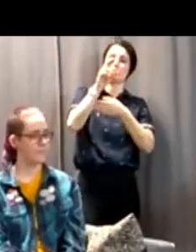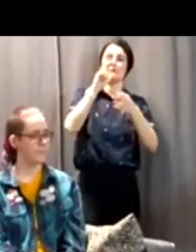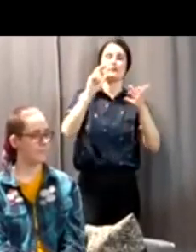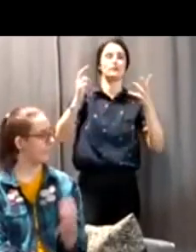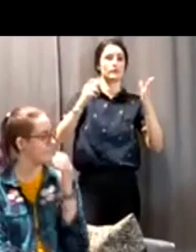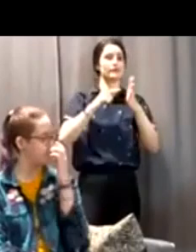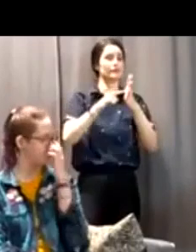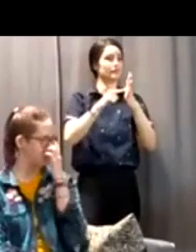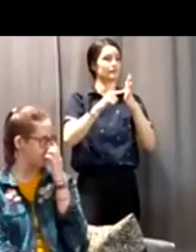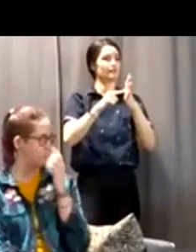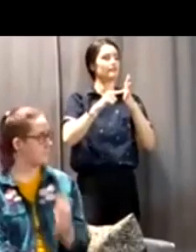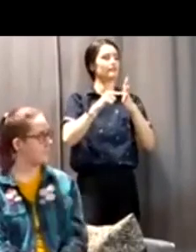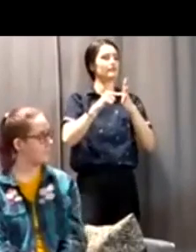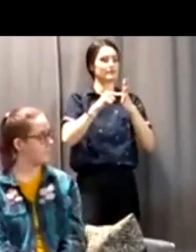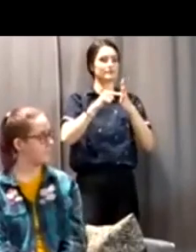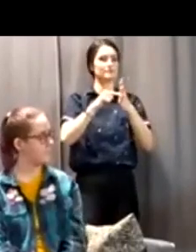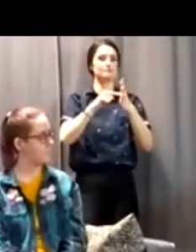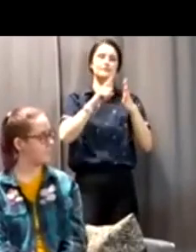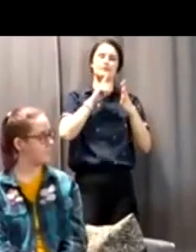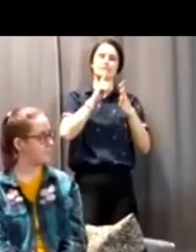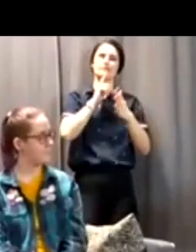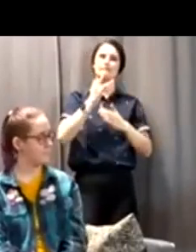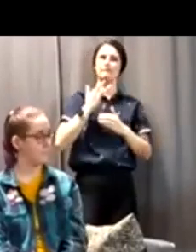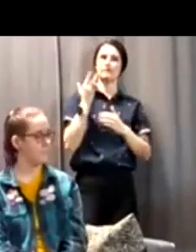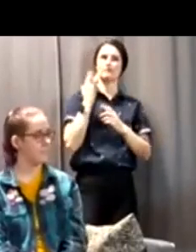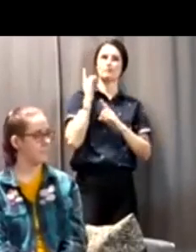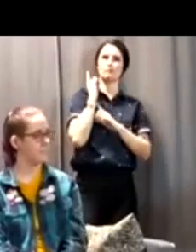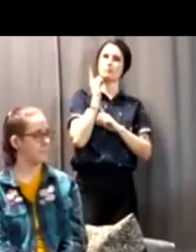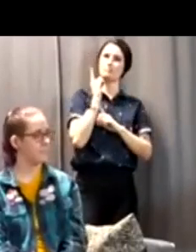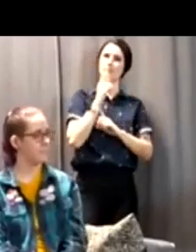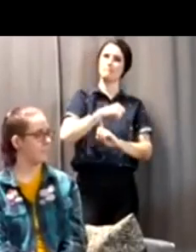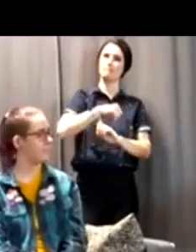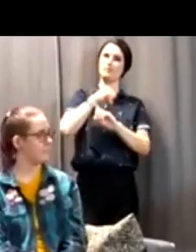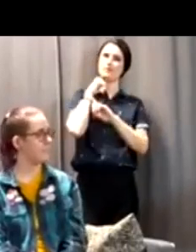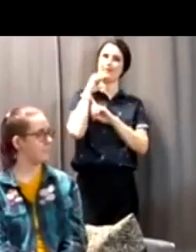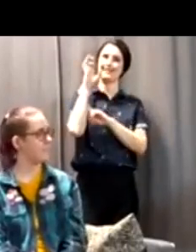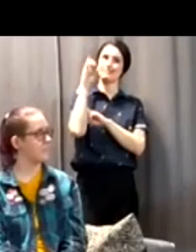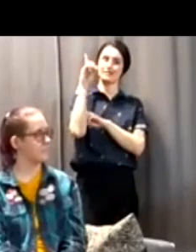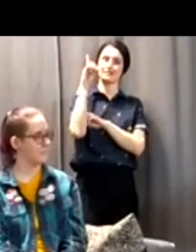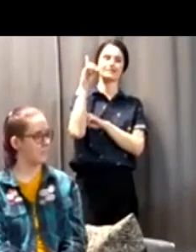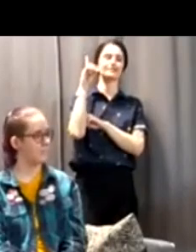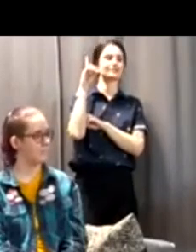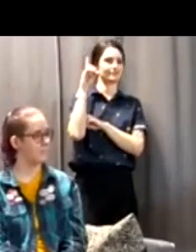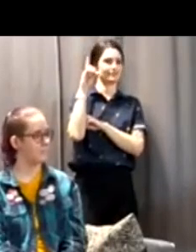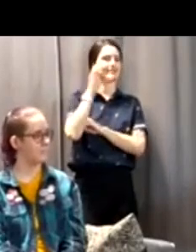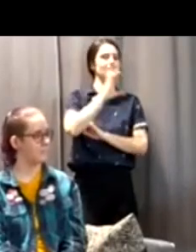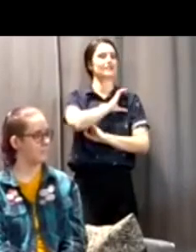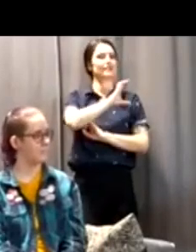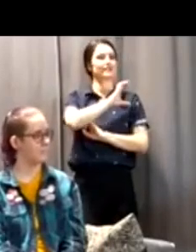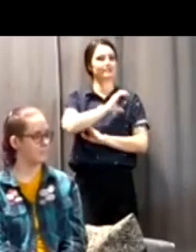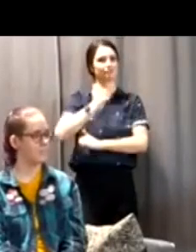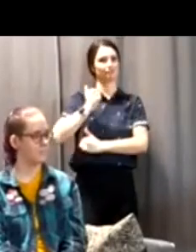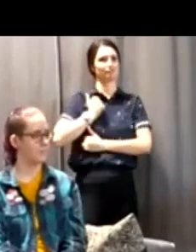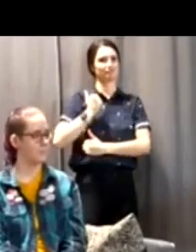how proud a moment it was to have Edmonton police and military participating in pride